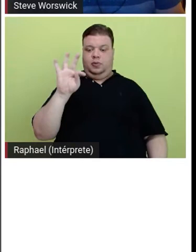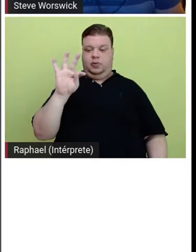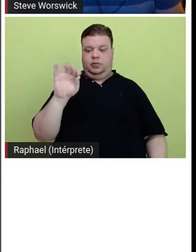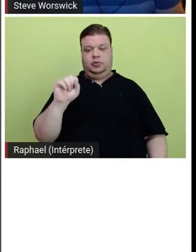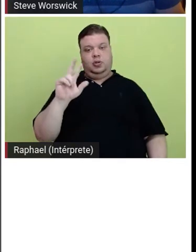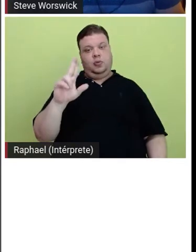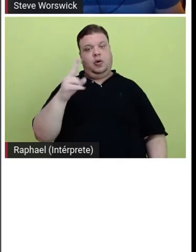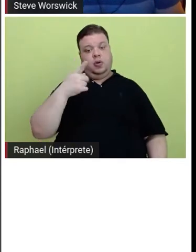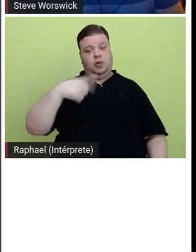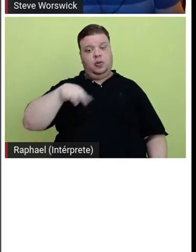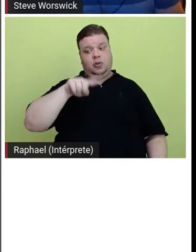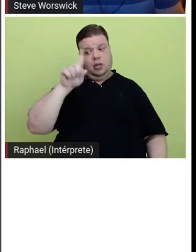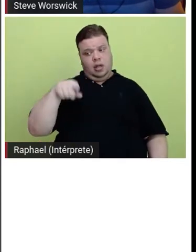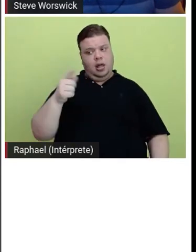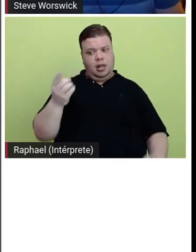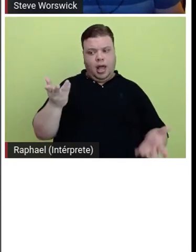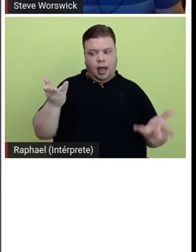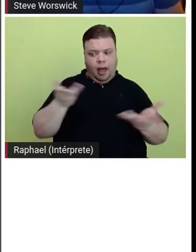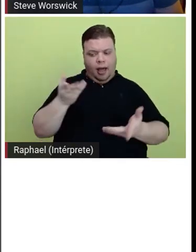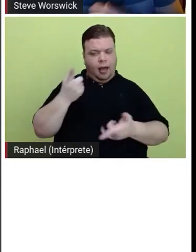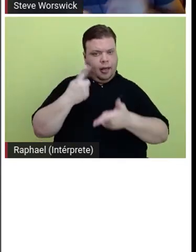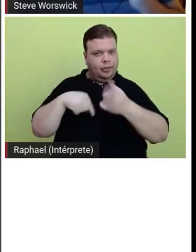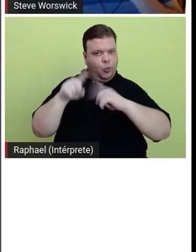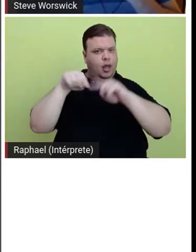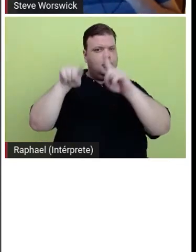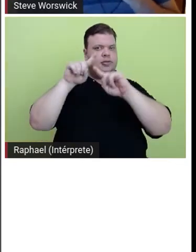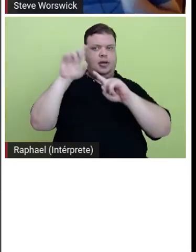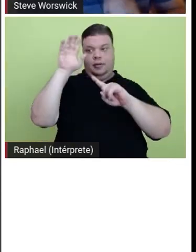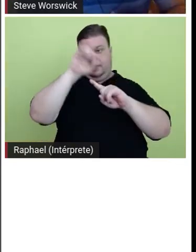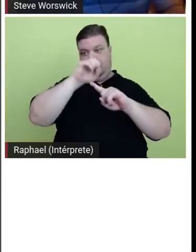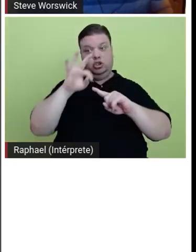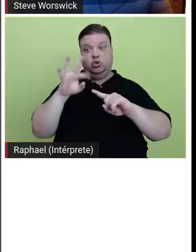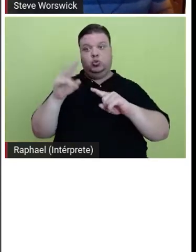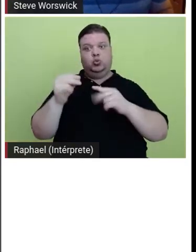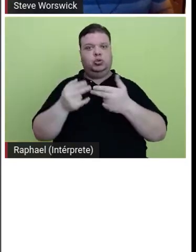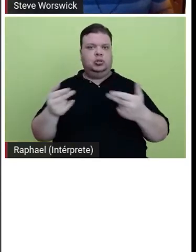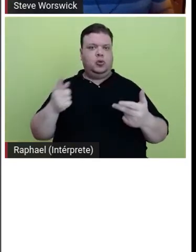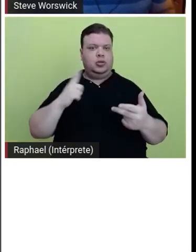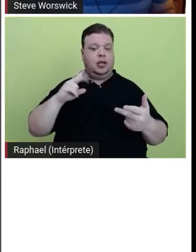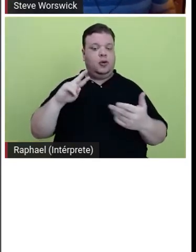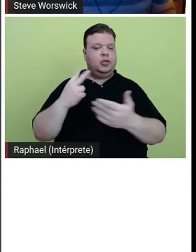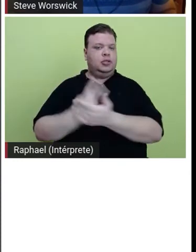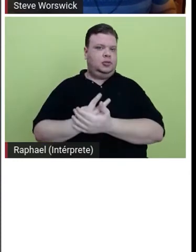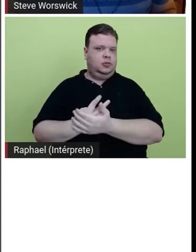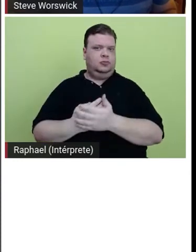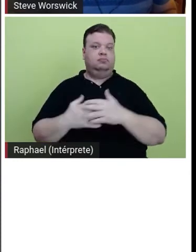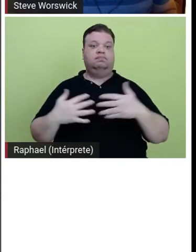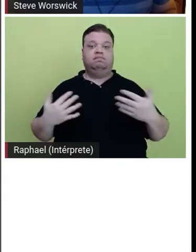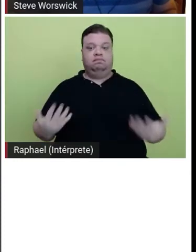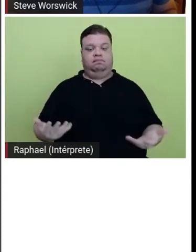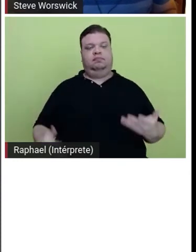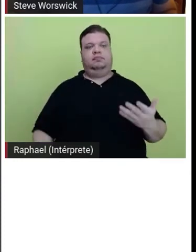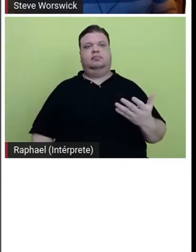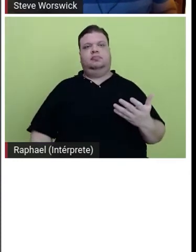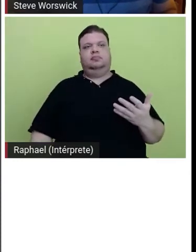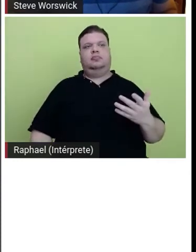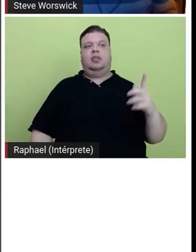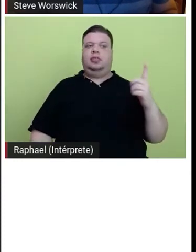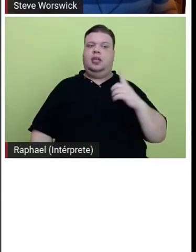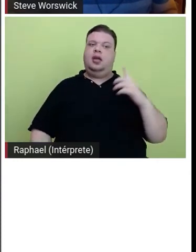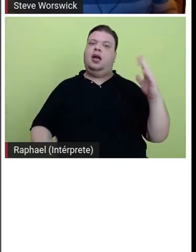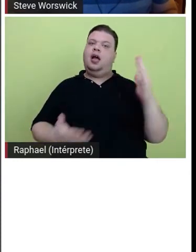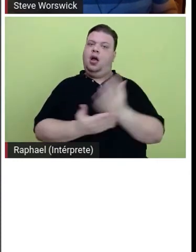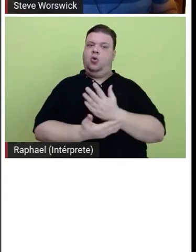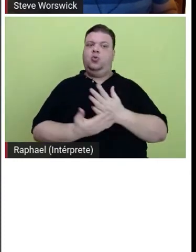are saying to it, seeing what I need to pick up on, seeing what I need to remove. But there's thousands and thousands of these logs, and there's